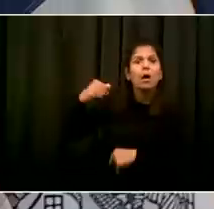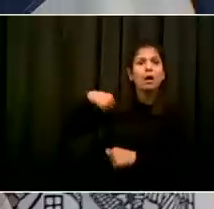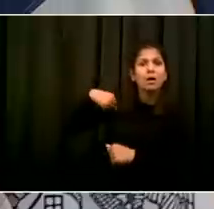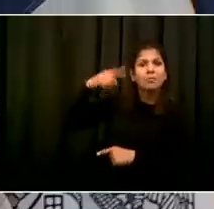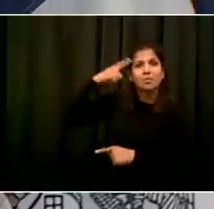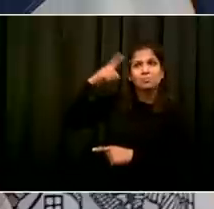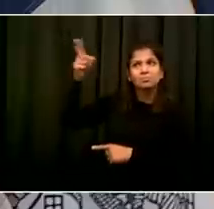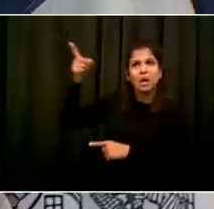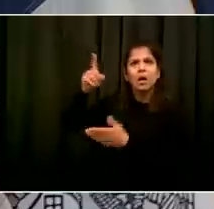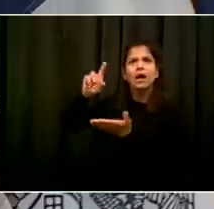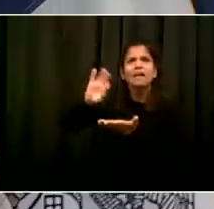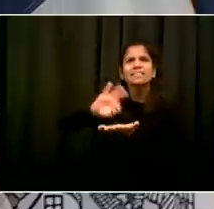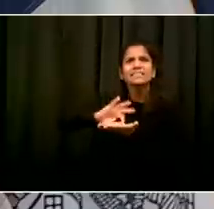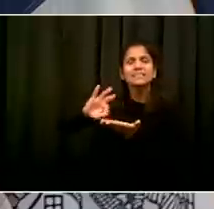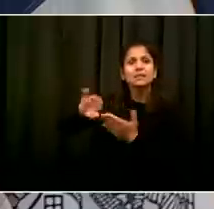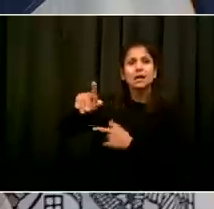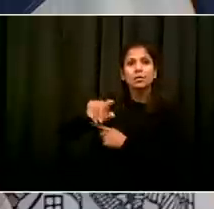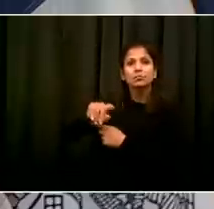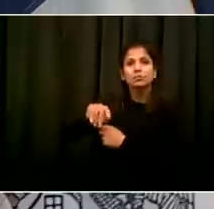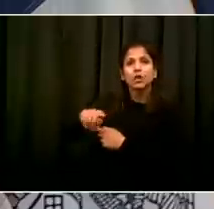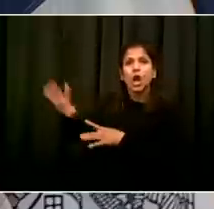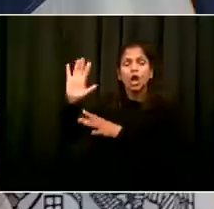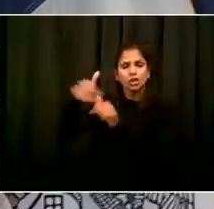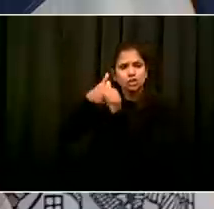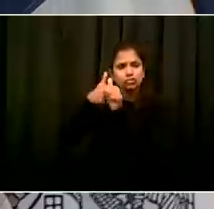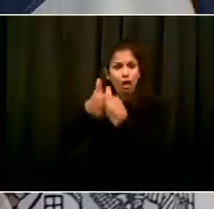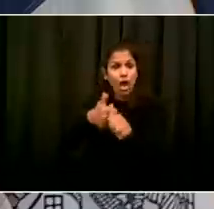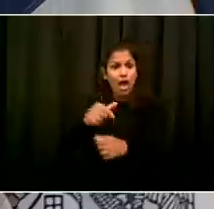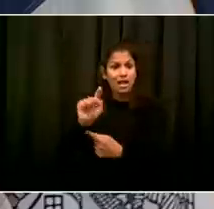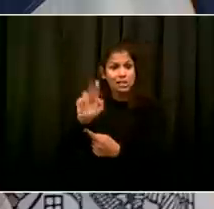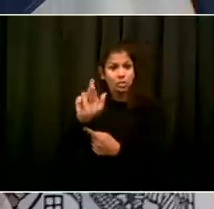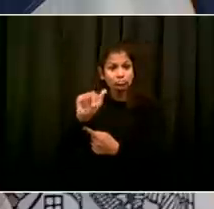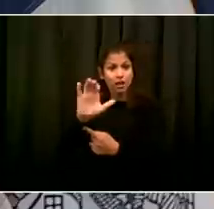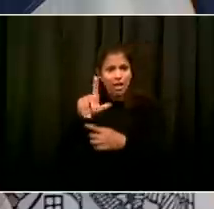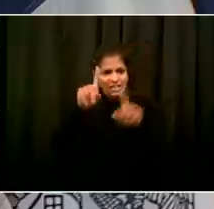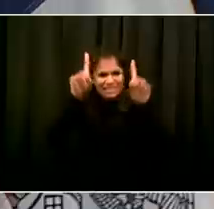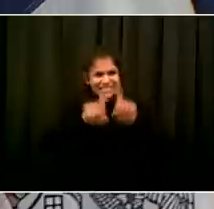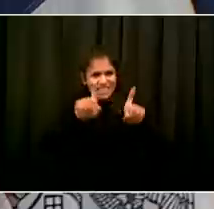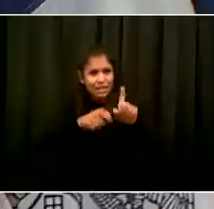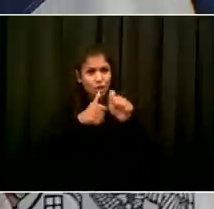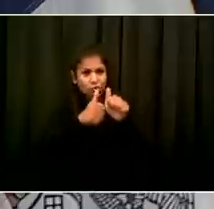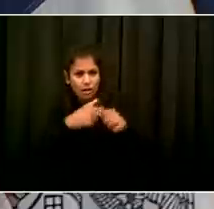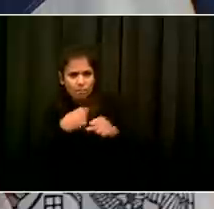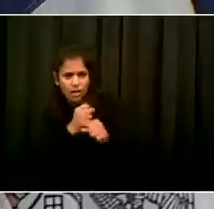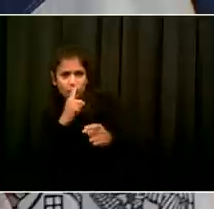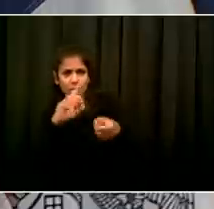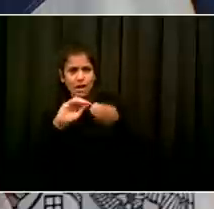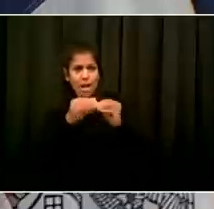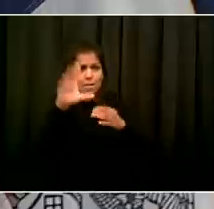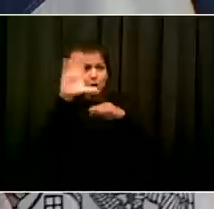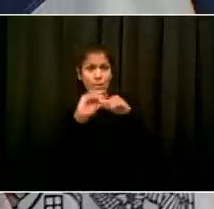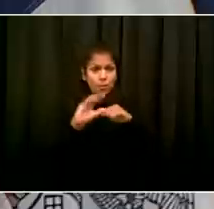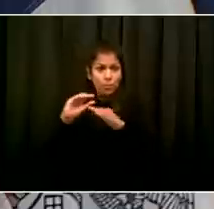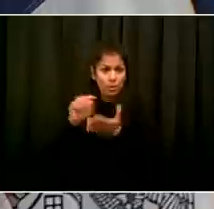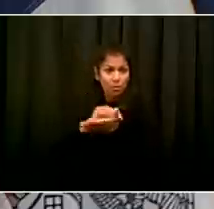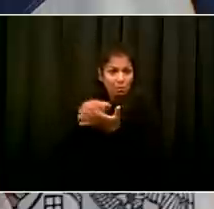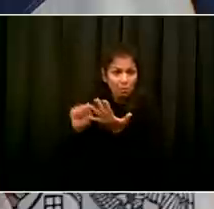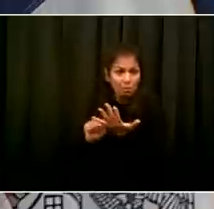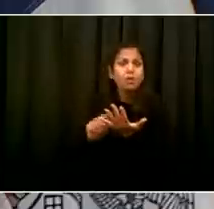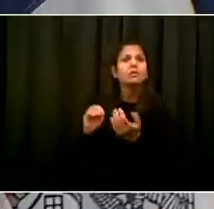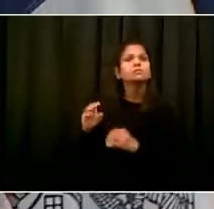not only within a zip code particular high levels, but we saw it starting to spread to the other areas of the zip